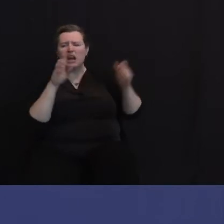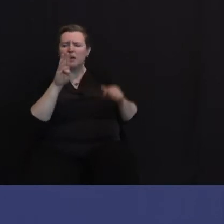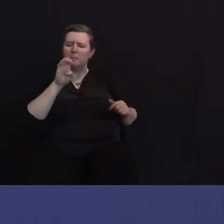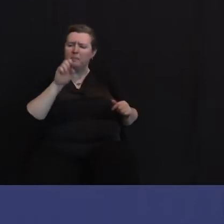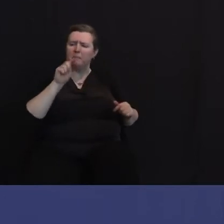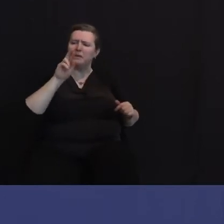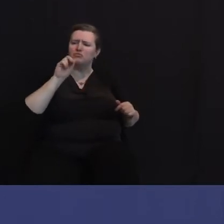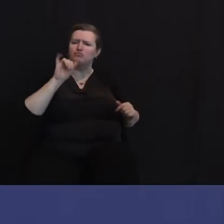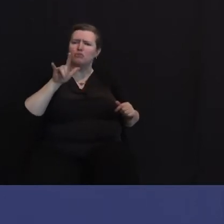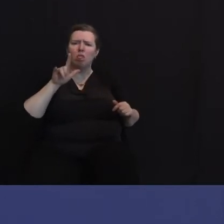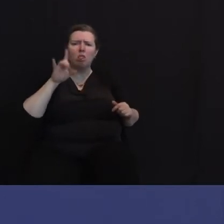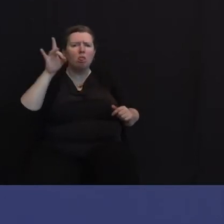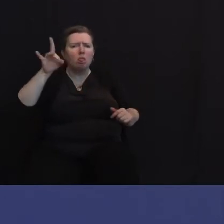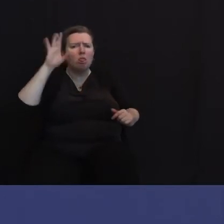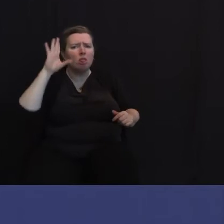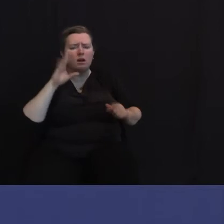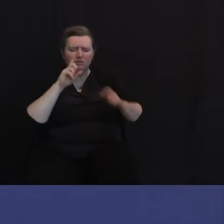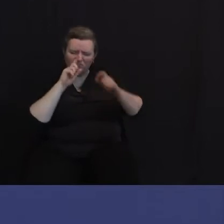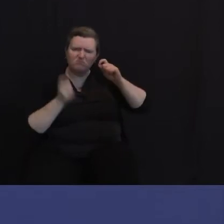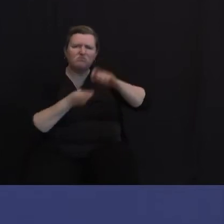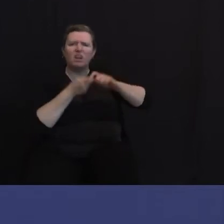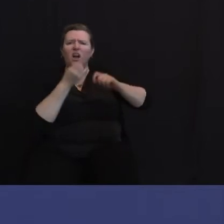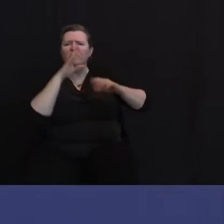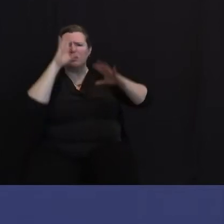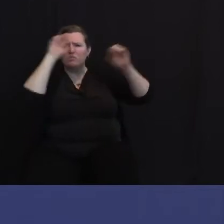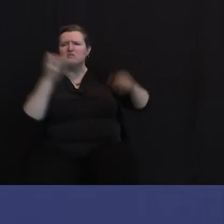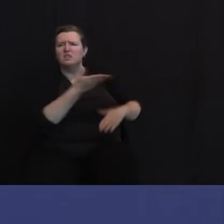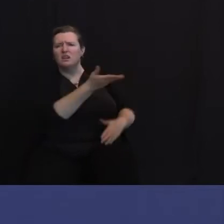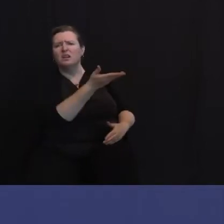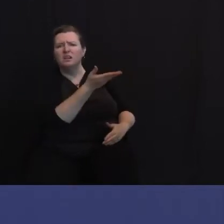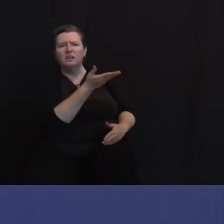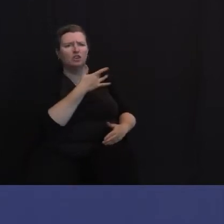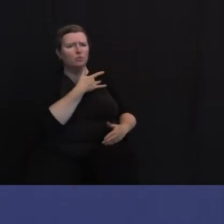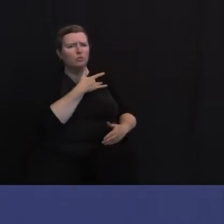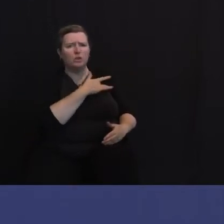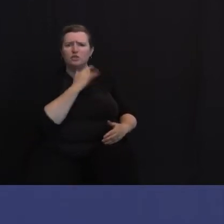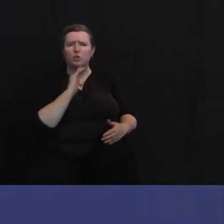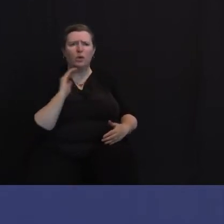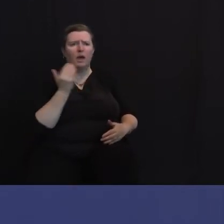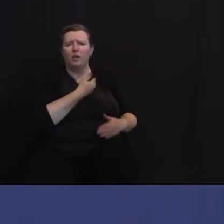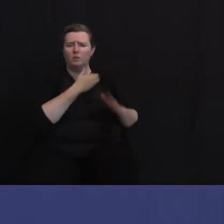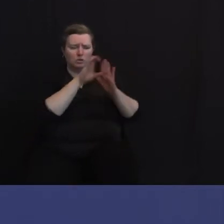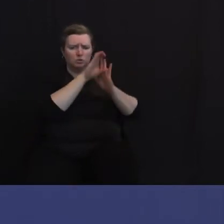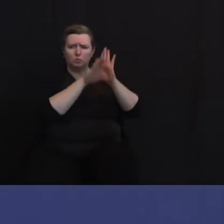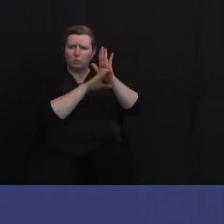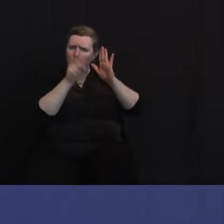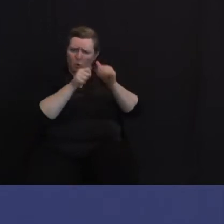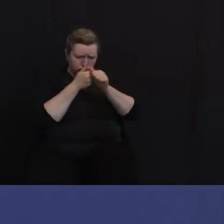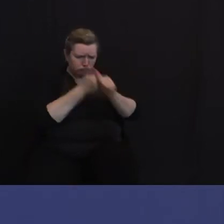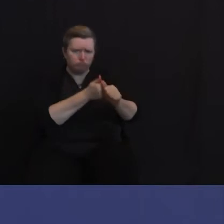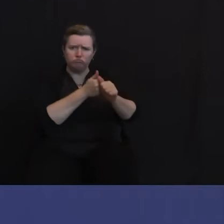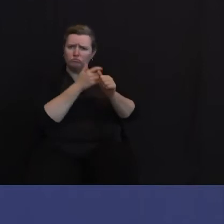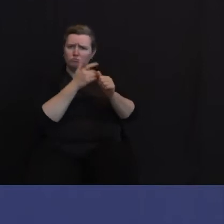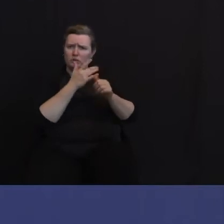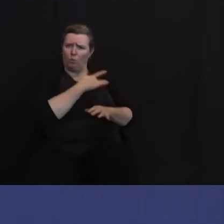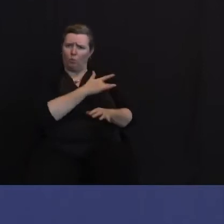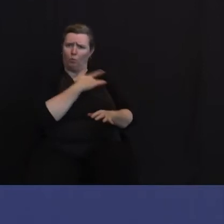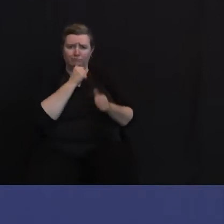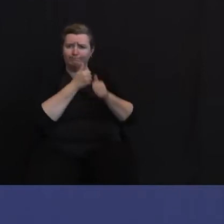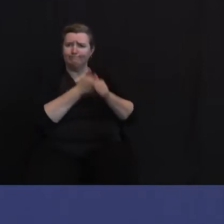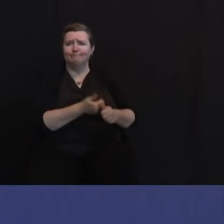States of his office and his oath to the Constitution," and that hits it on the head. And to those of you who think, well, he's only got